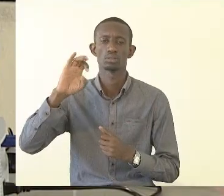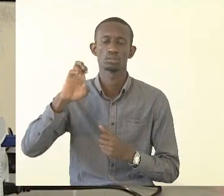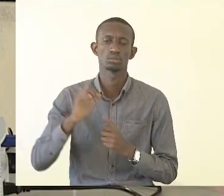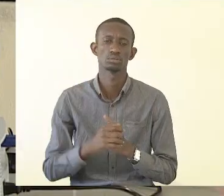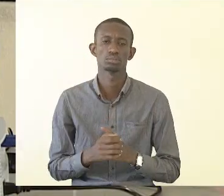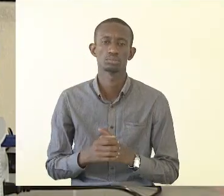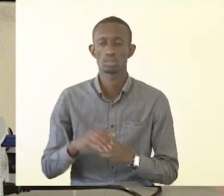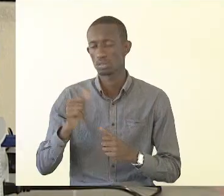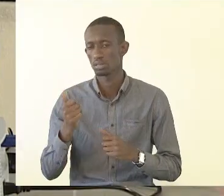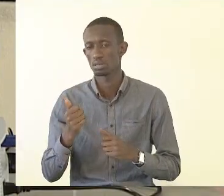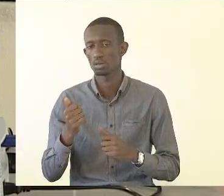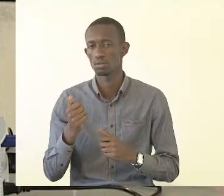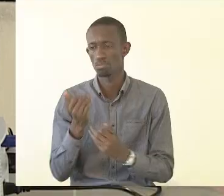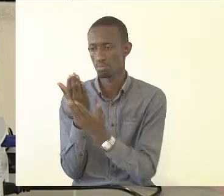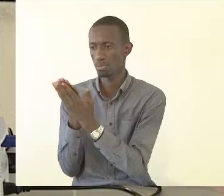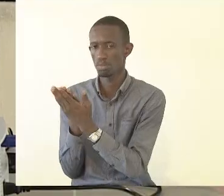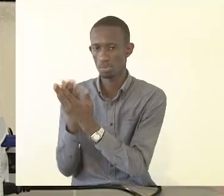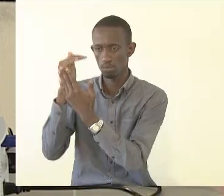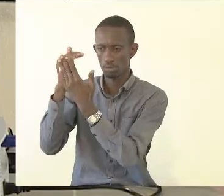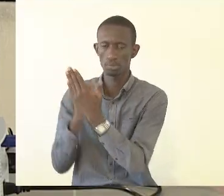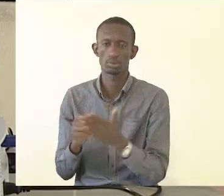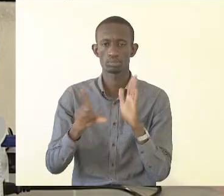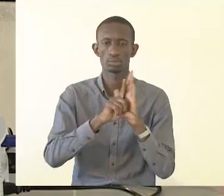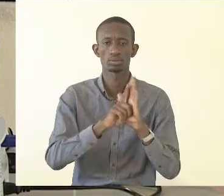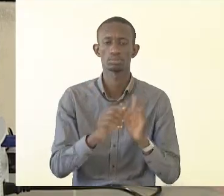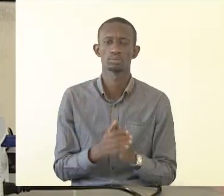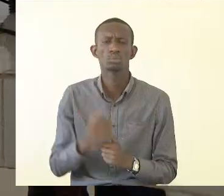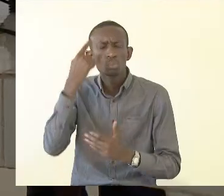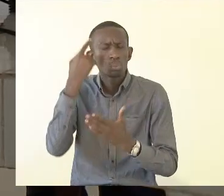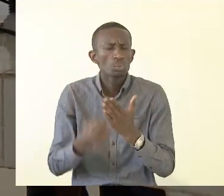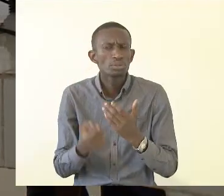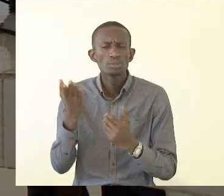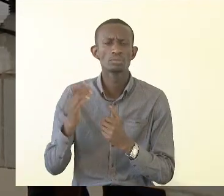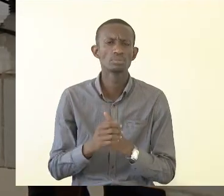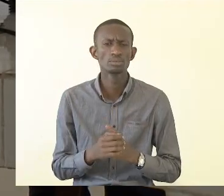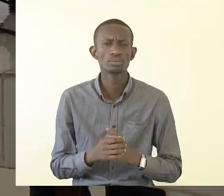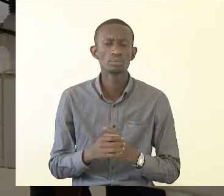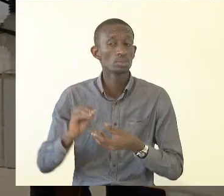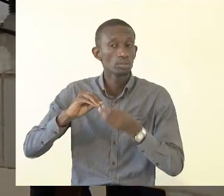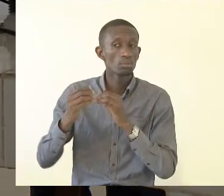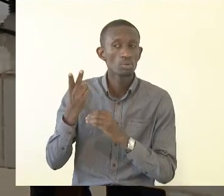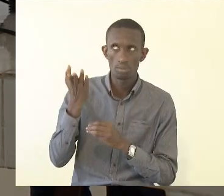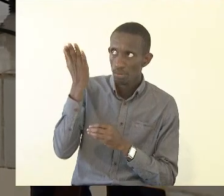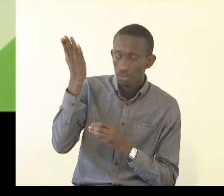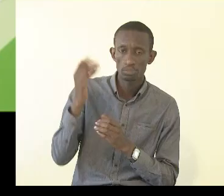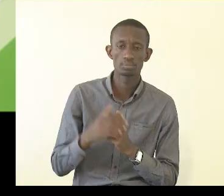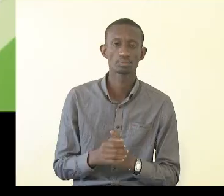What are the reagents for step number 2? Number 2 is here. So we are seeing